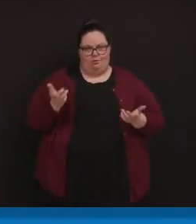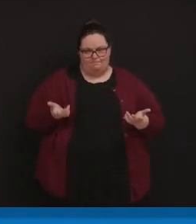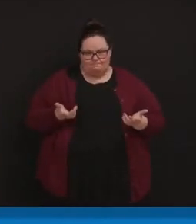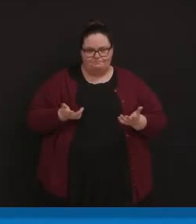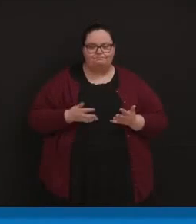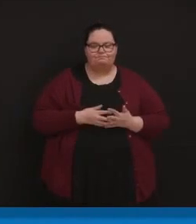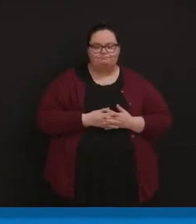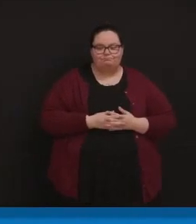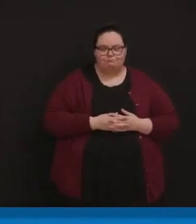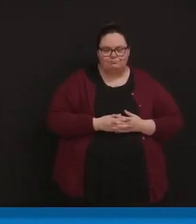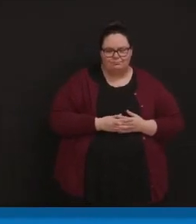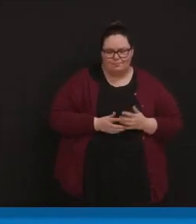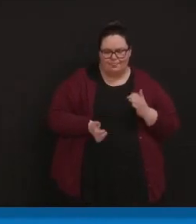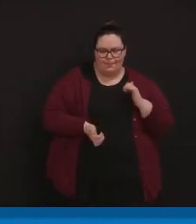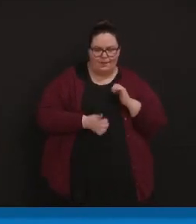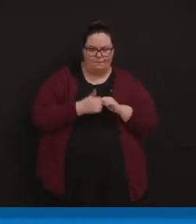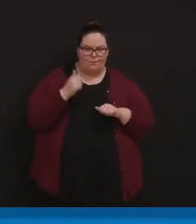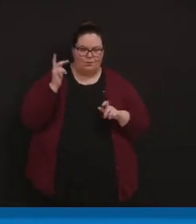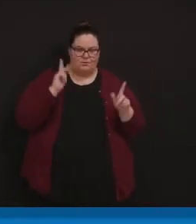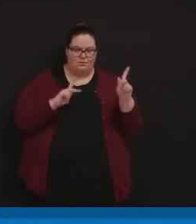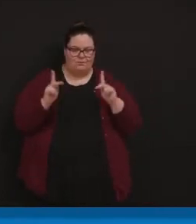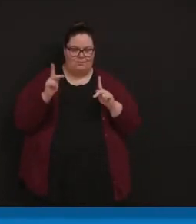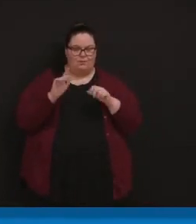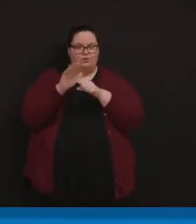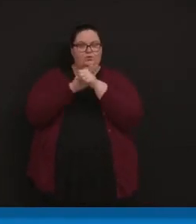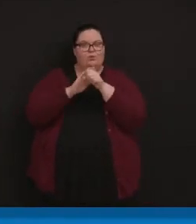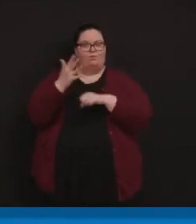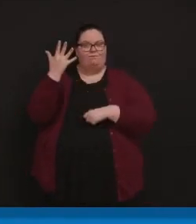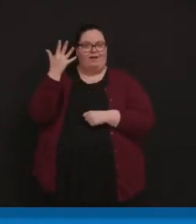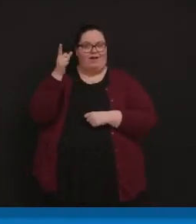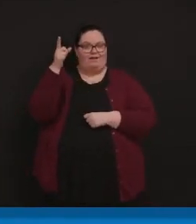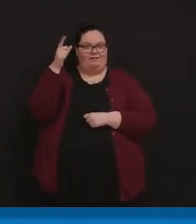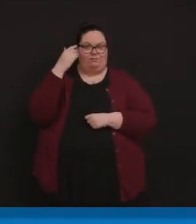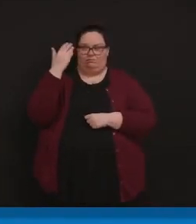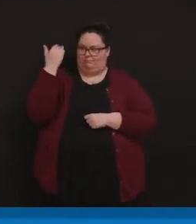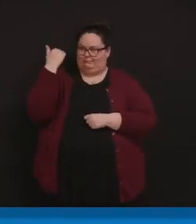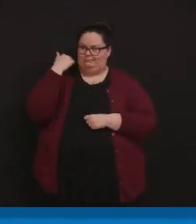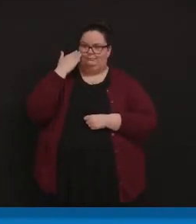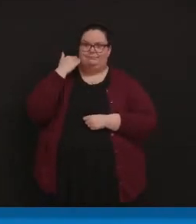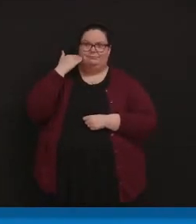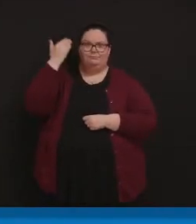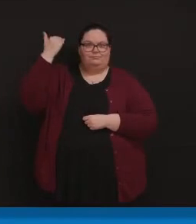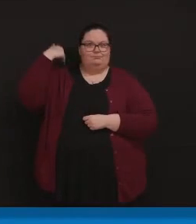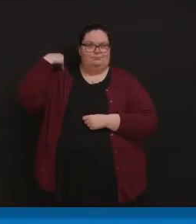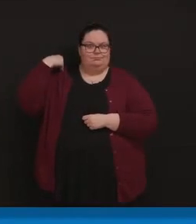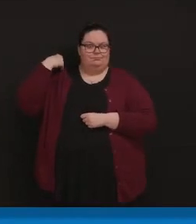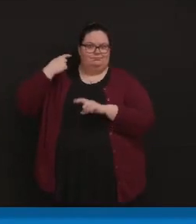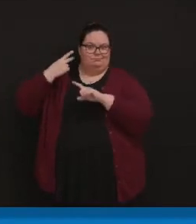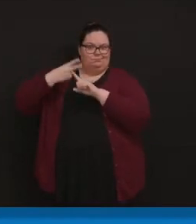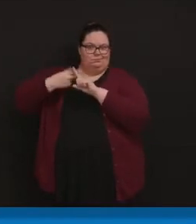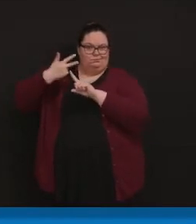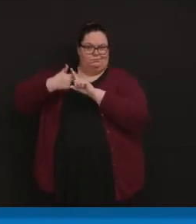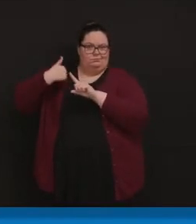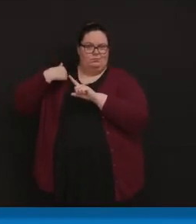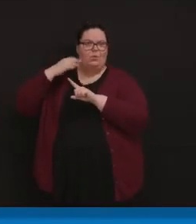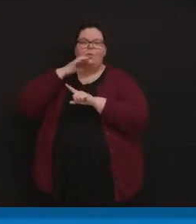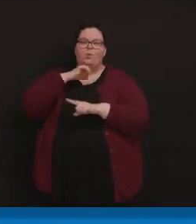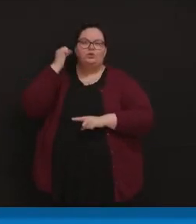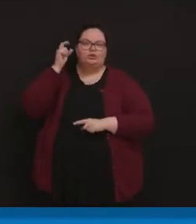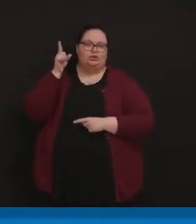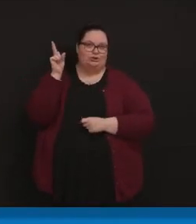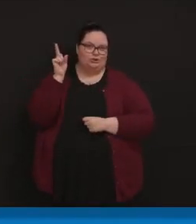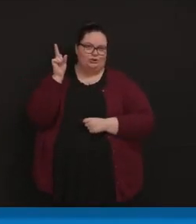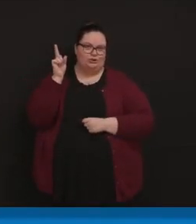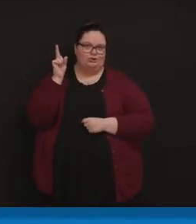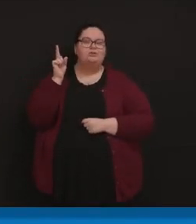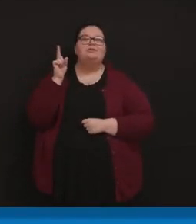know, most of the people that were affected in the Zone 5 outbreak a few months ago were an older population,